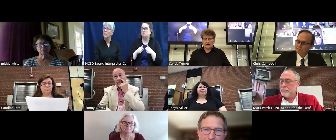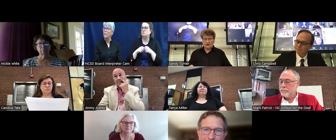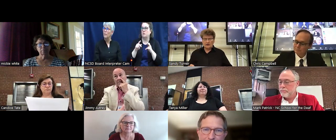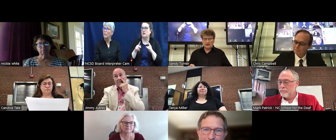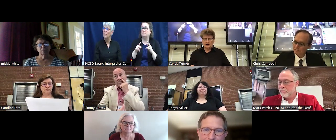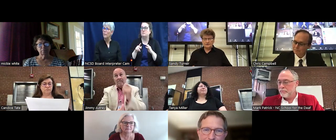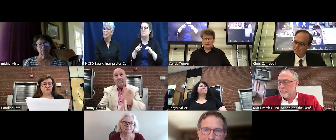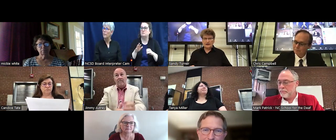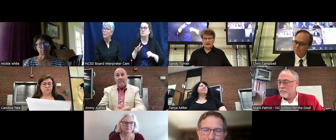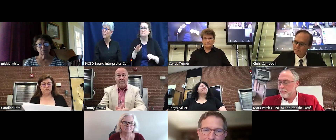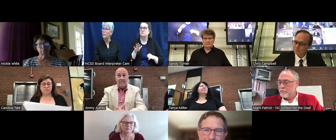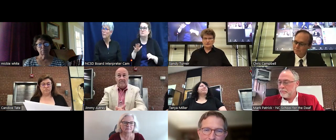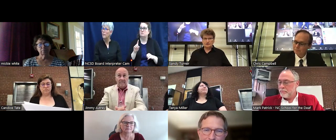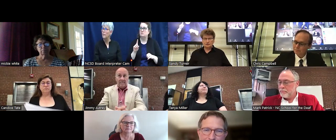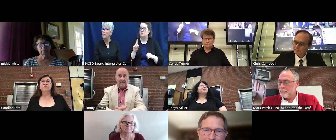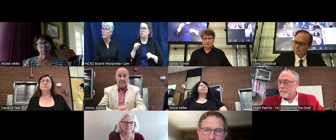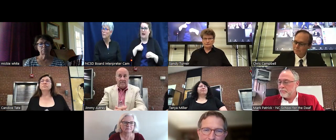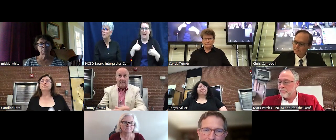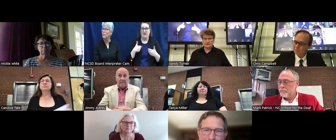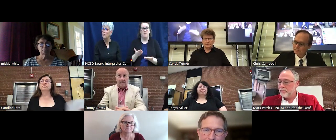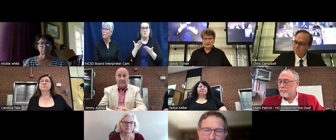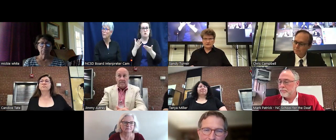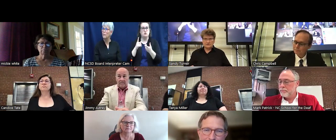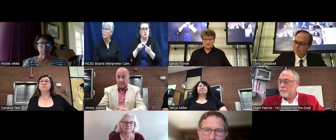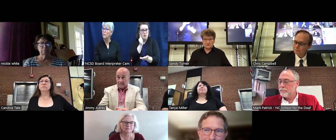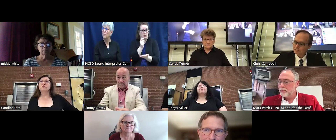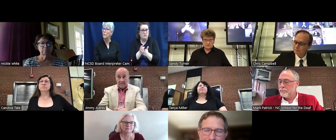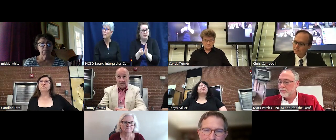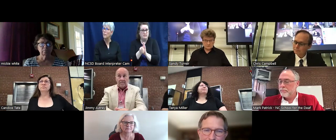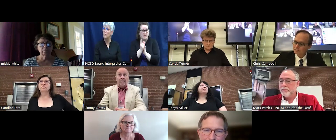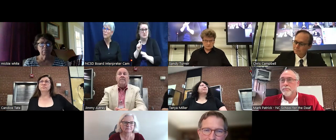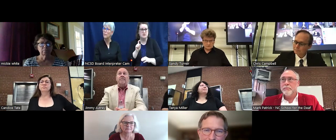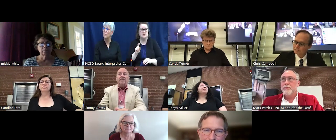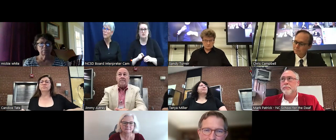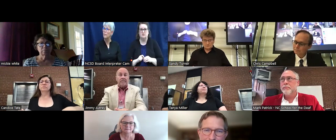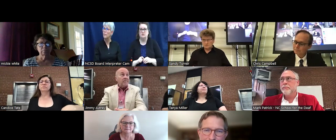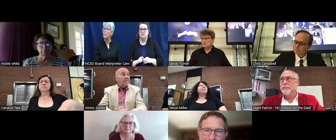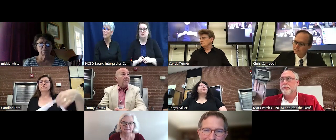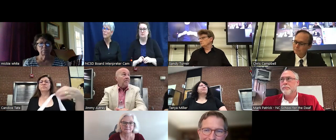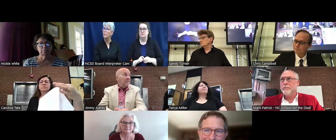Okay, do I have a motion to approve those minutes?